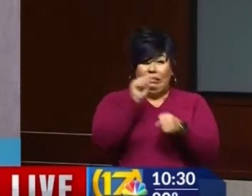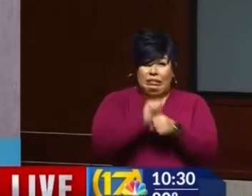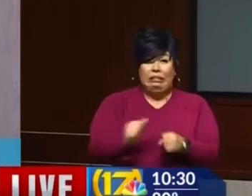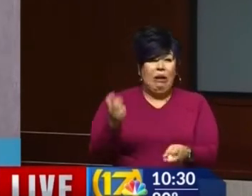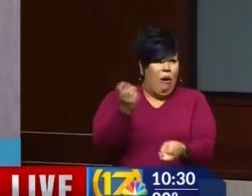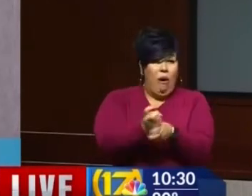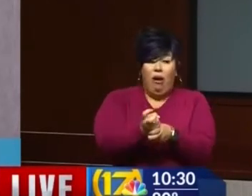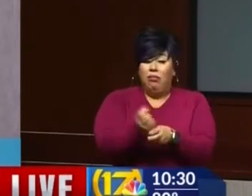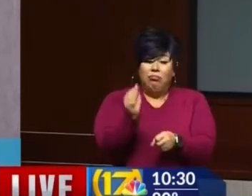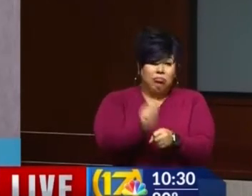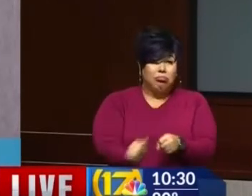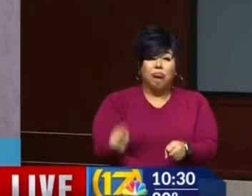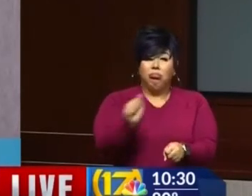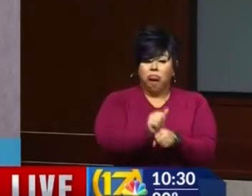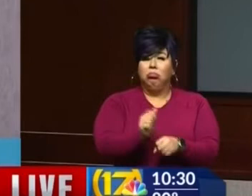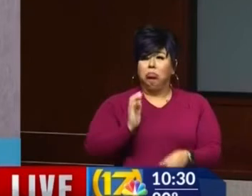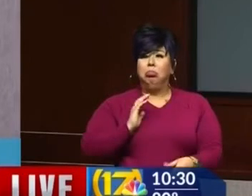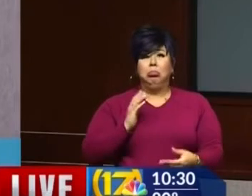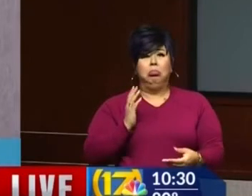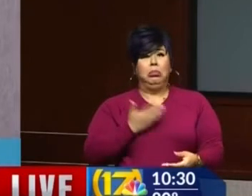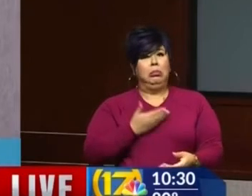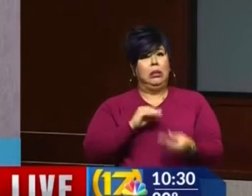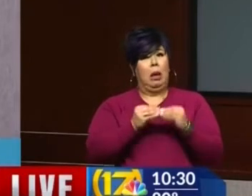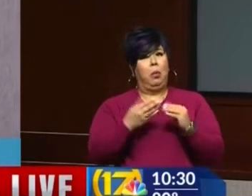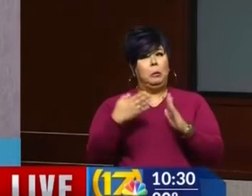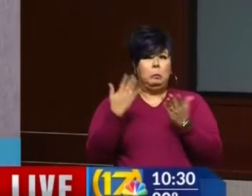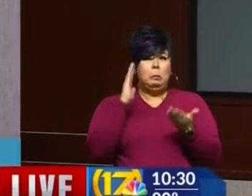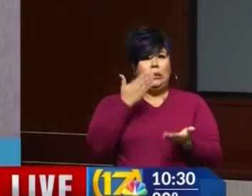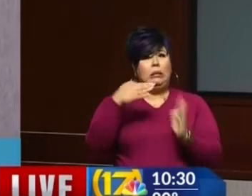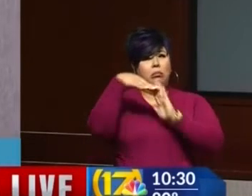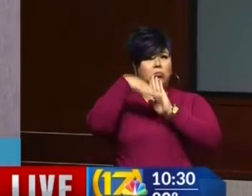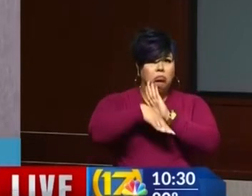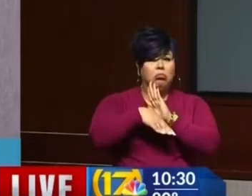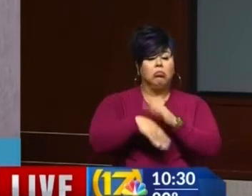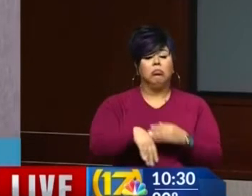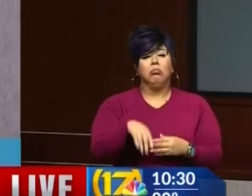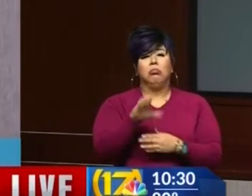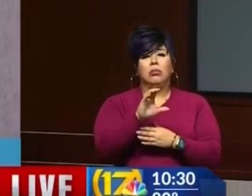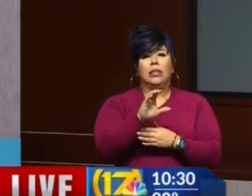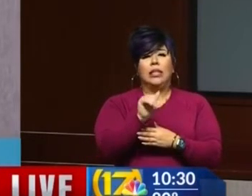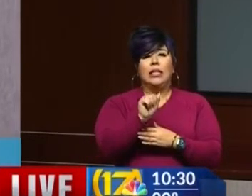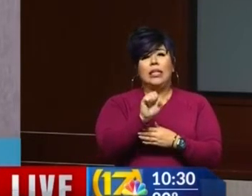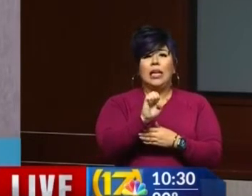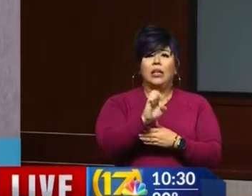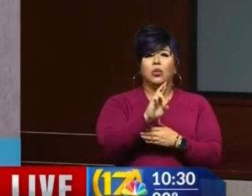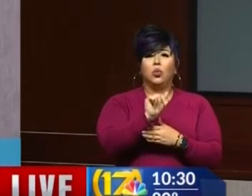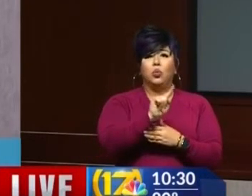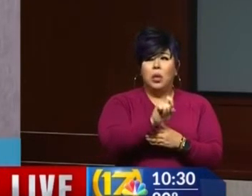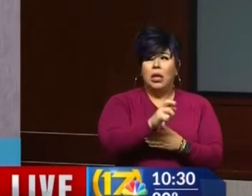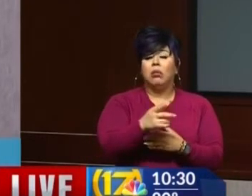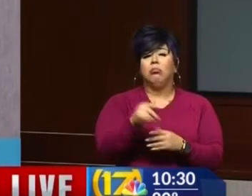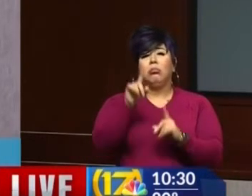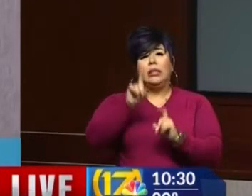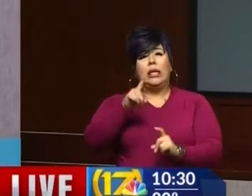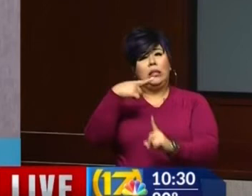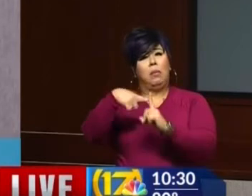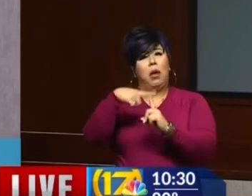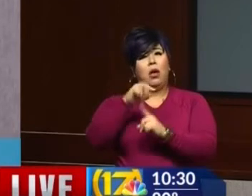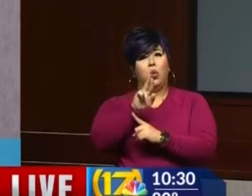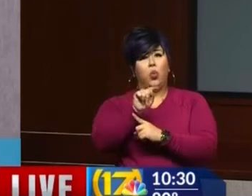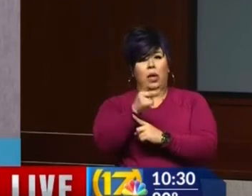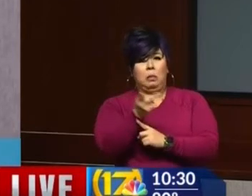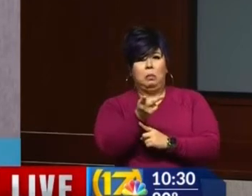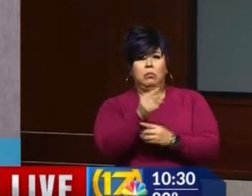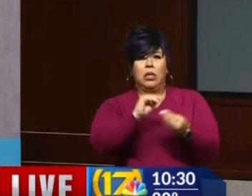numbers are going down. We're flattening the curve, and our case rate, overall case rate, and overall testing positivity rate